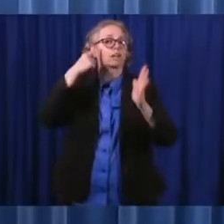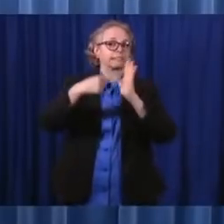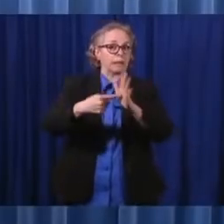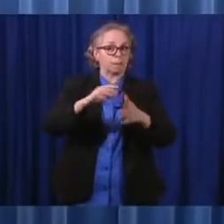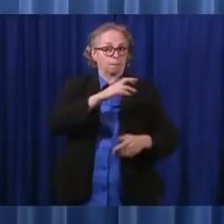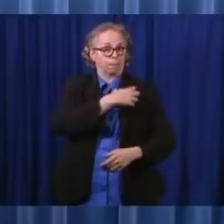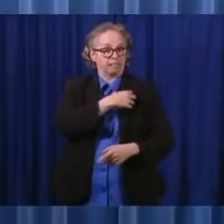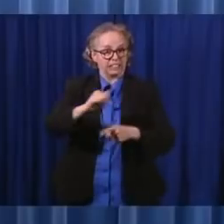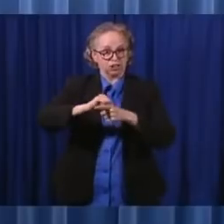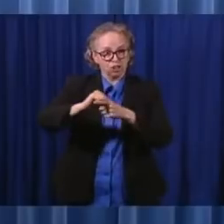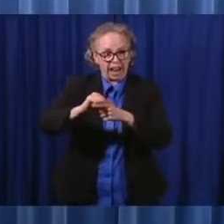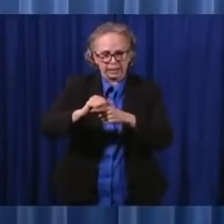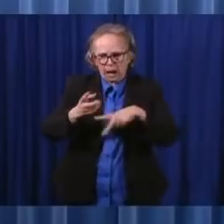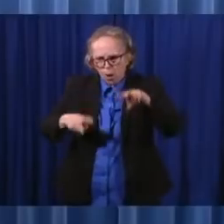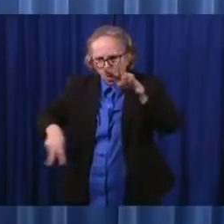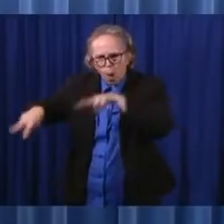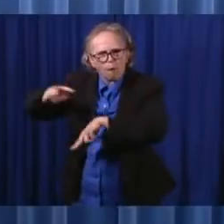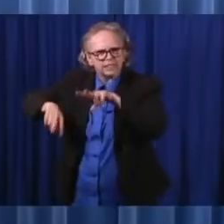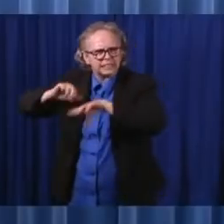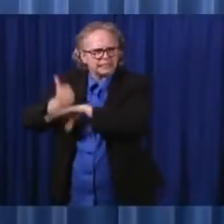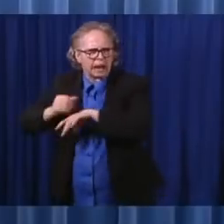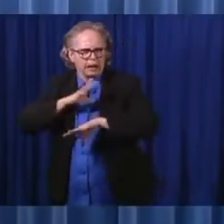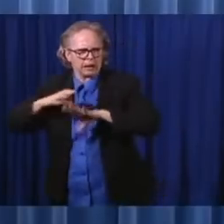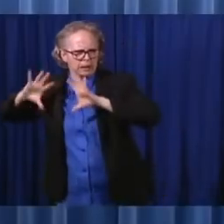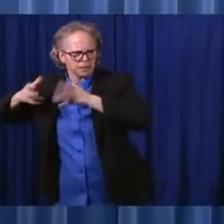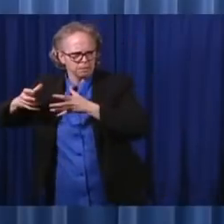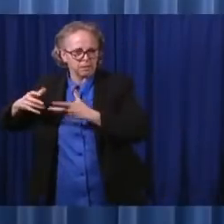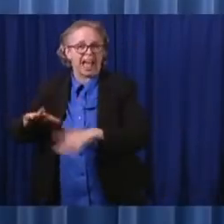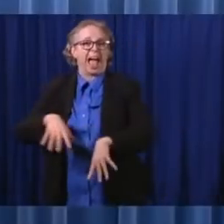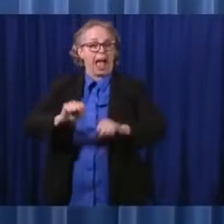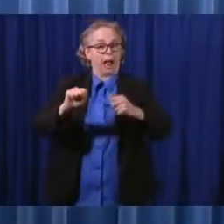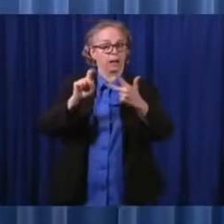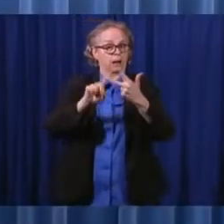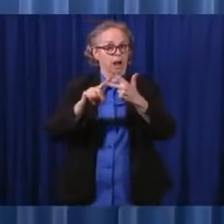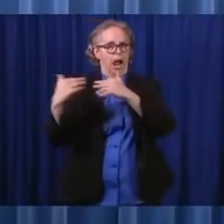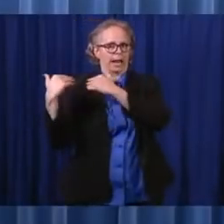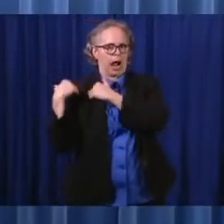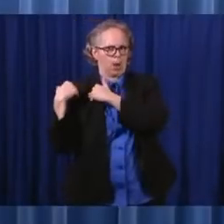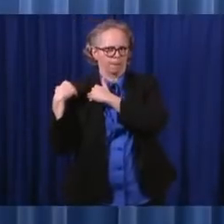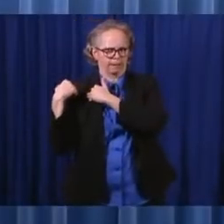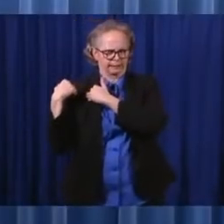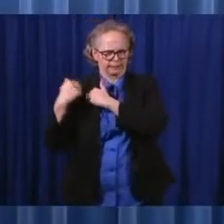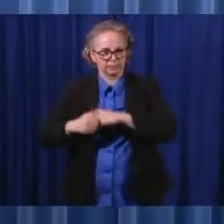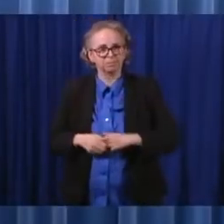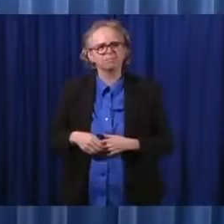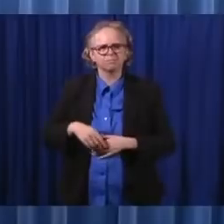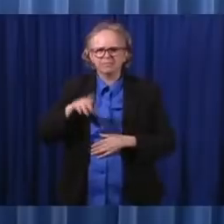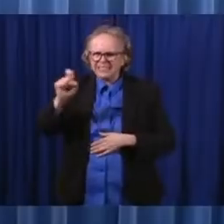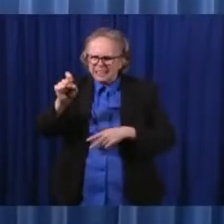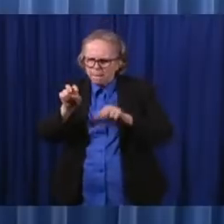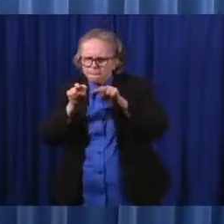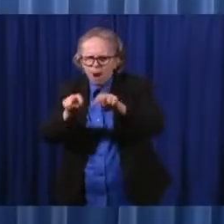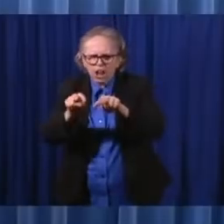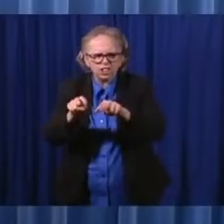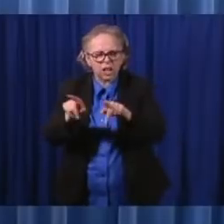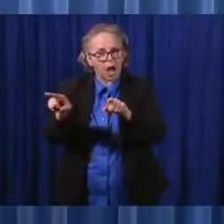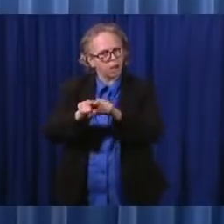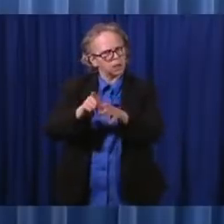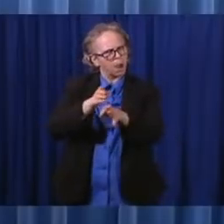Our goal is to improve the professionalism of the profession, because it truly is a profession, and make it a